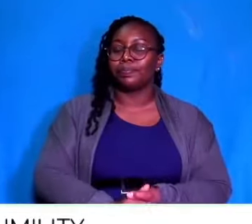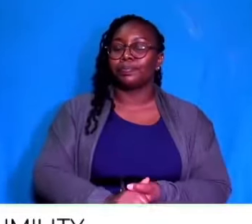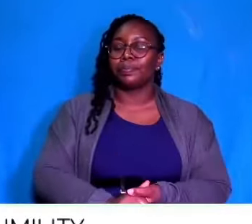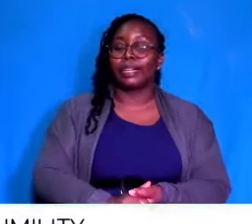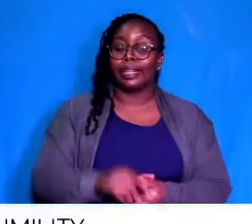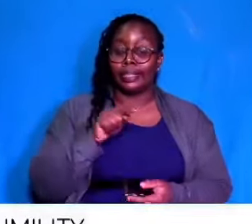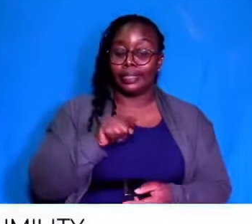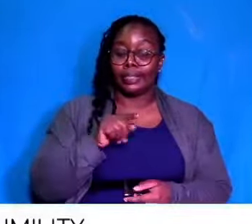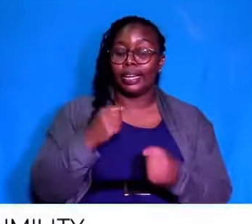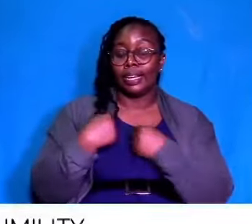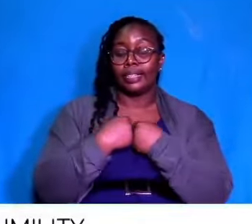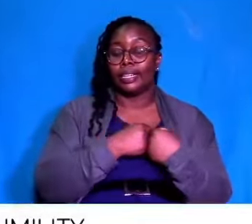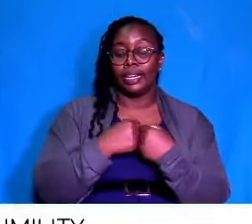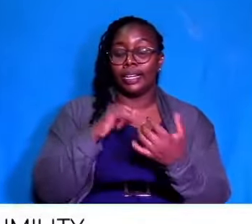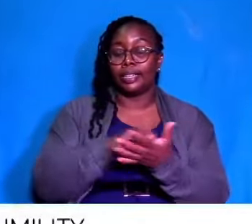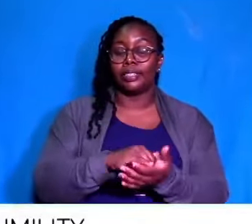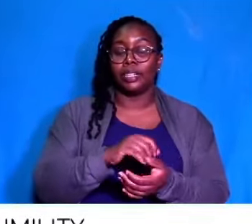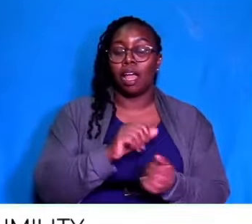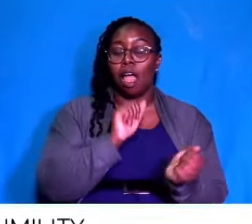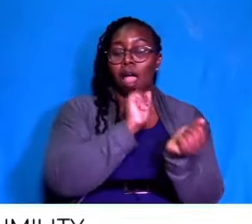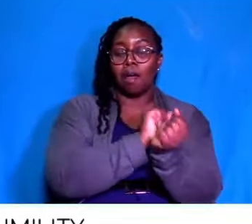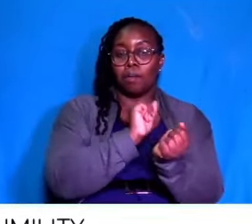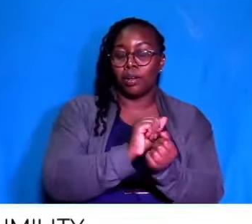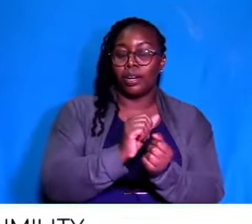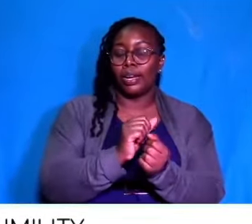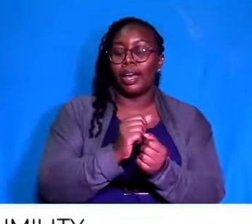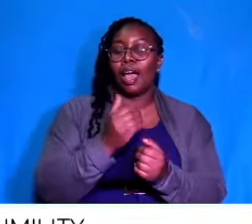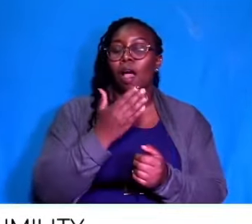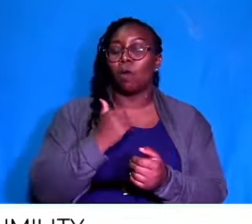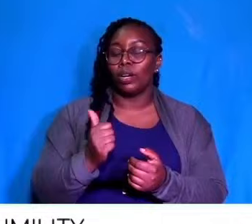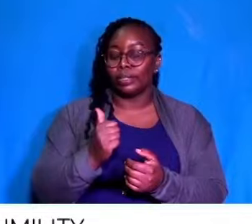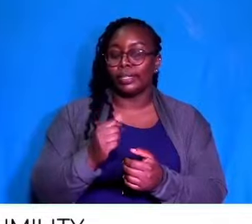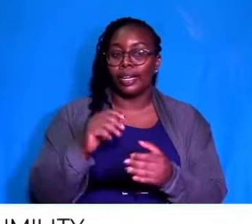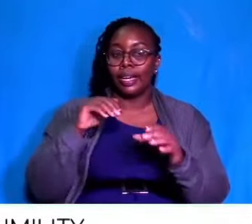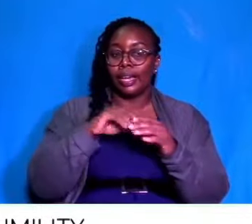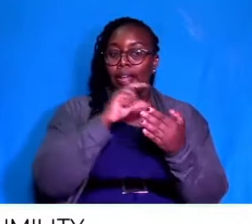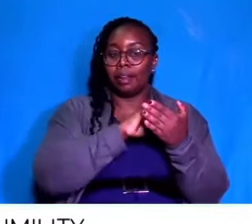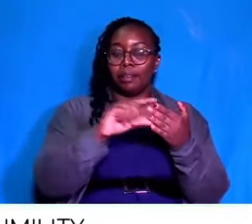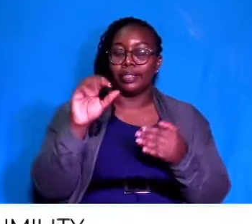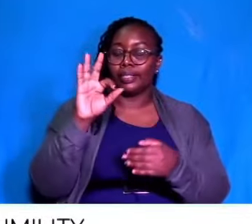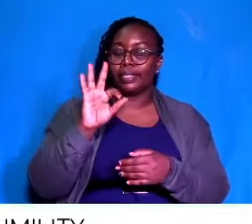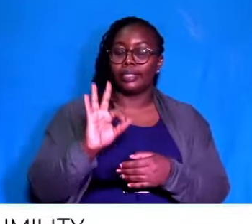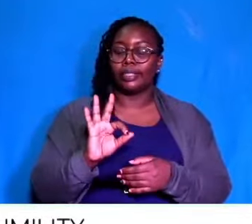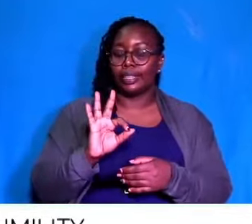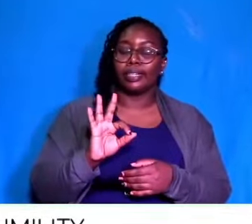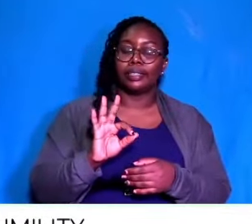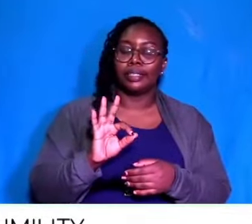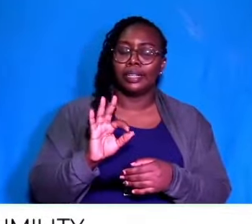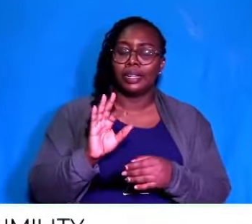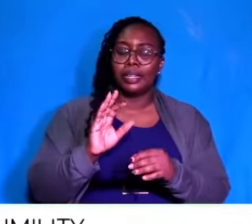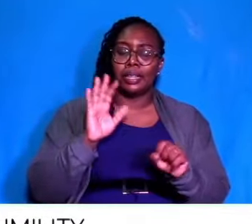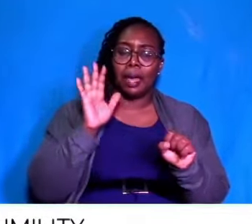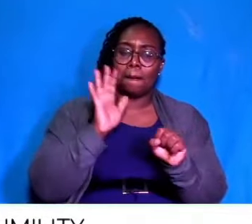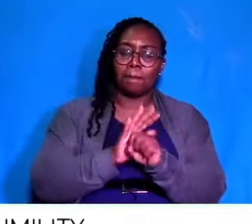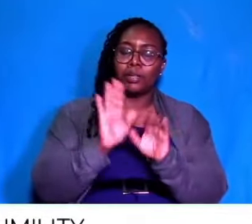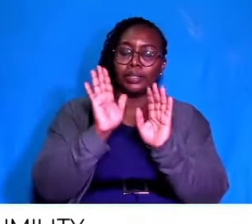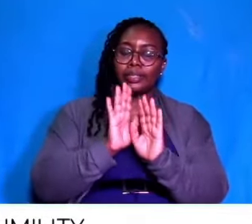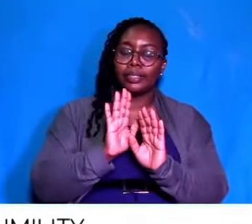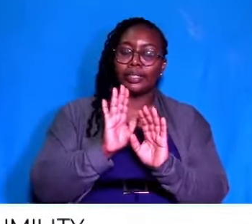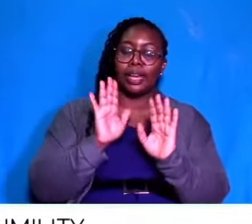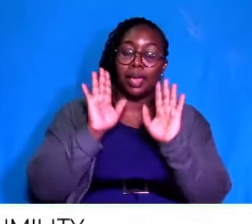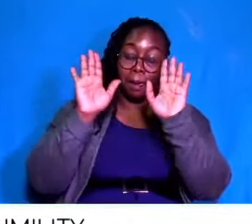them. And he then says in verse 3, which is, I think, the most important verse in this passage, do nothing out